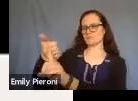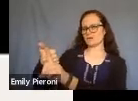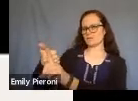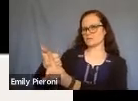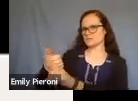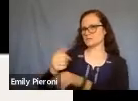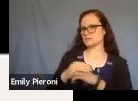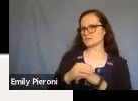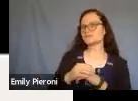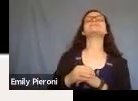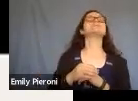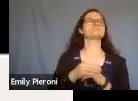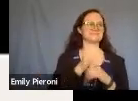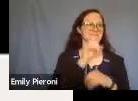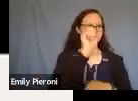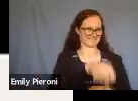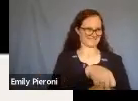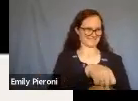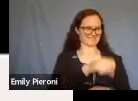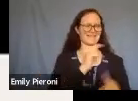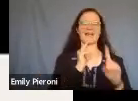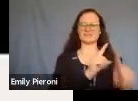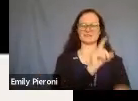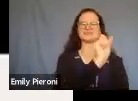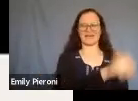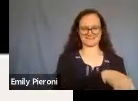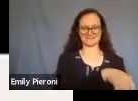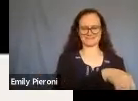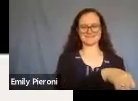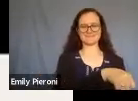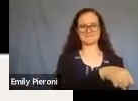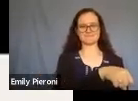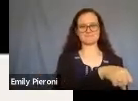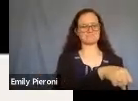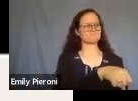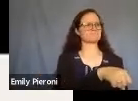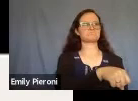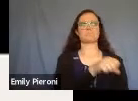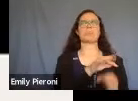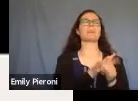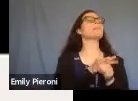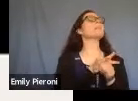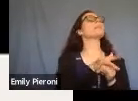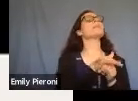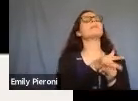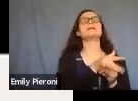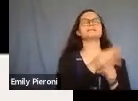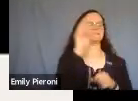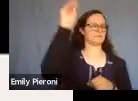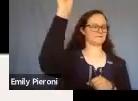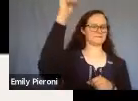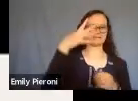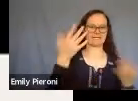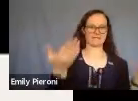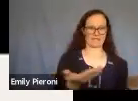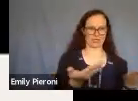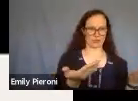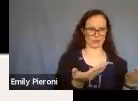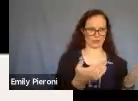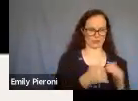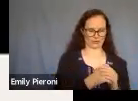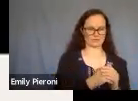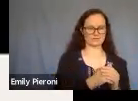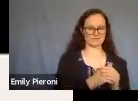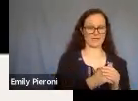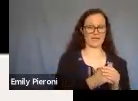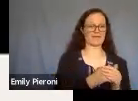So yes, the answer is yes. We have plenty of solar irradiation here, and the hoop houses